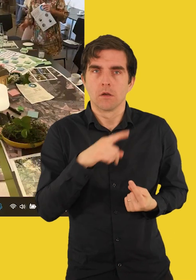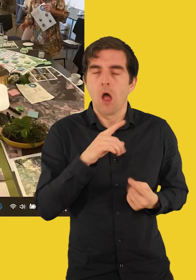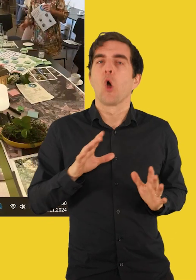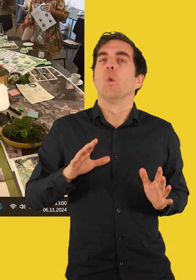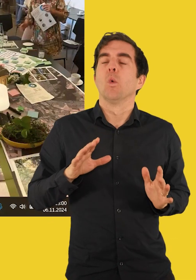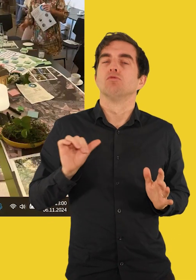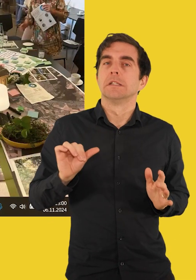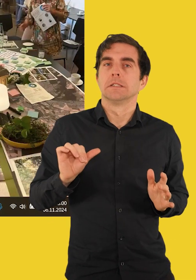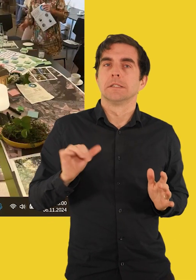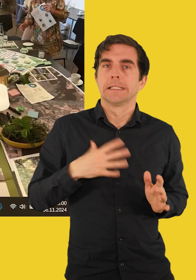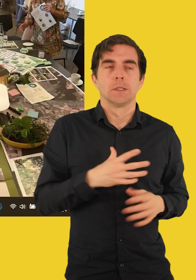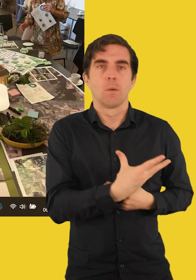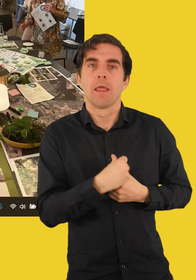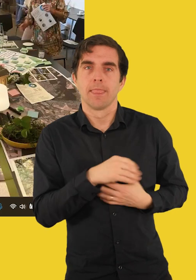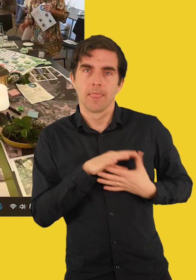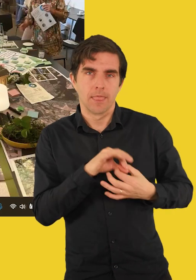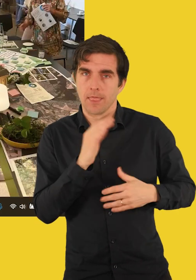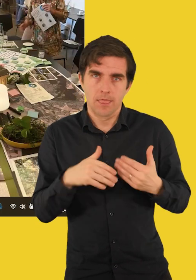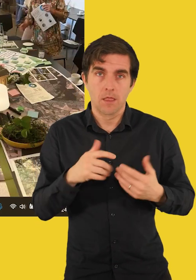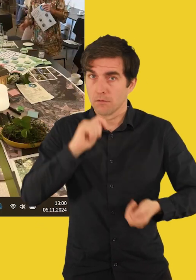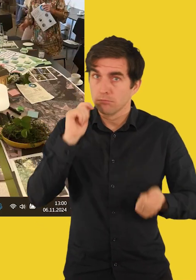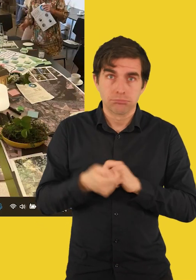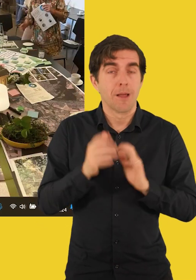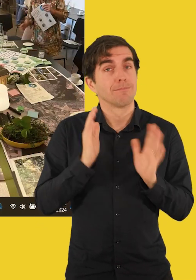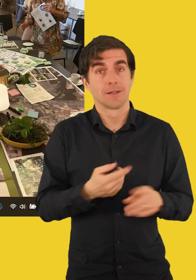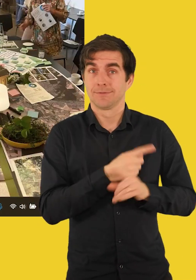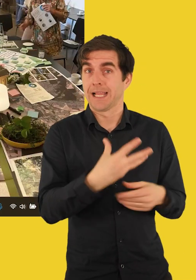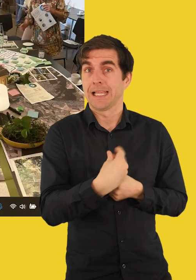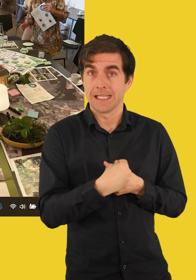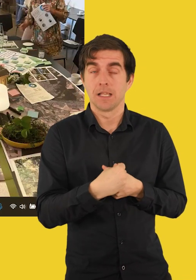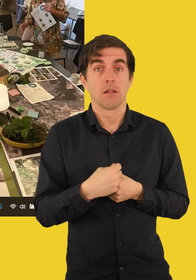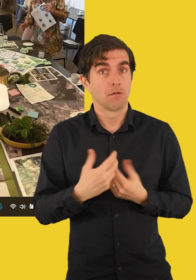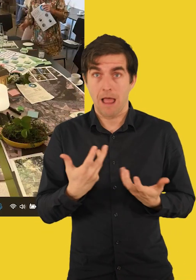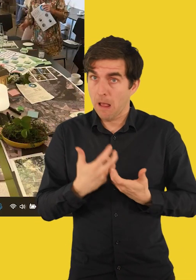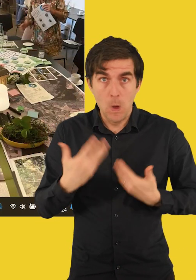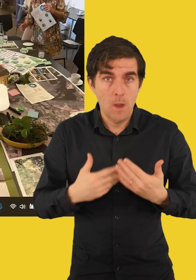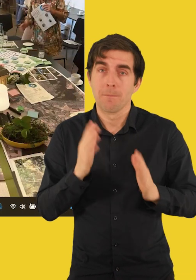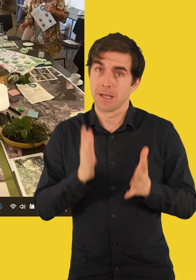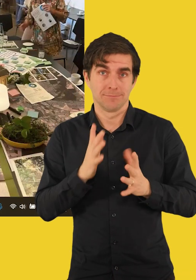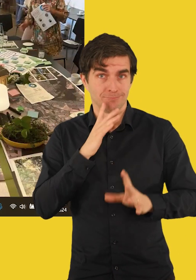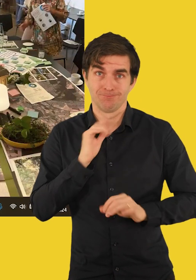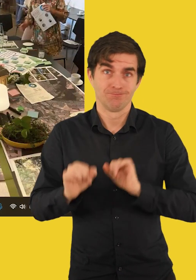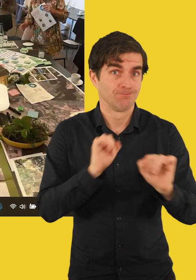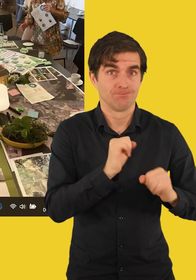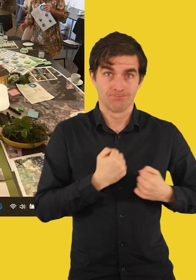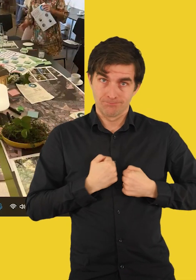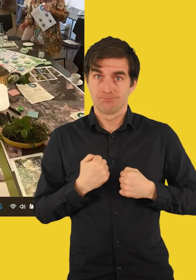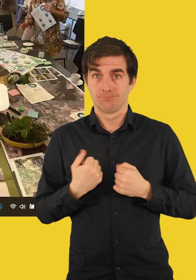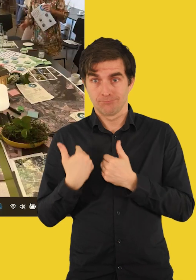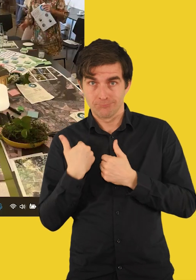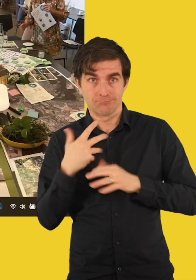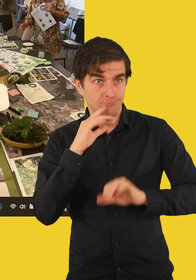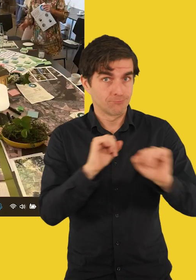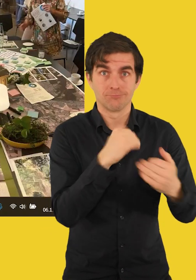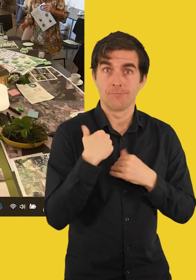the transformation, the local transformation, is a collective effort where every part of the city society has their own role and their